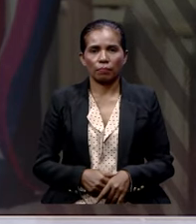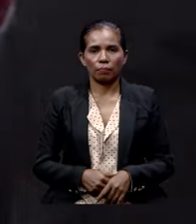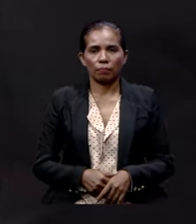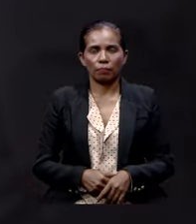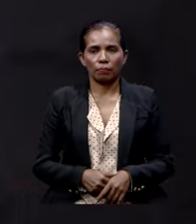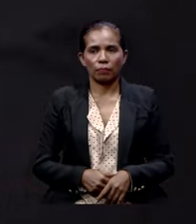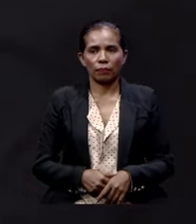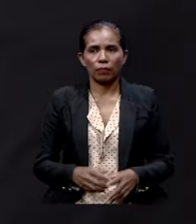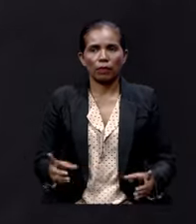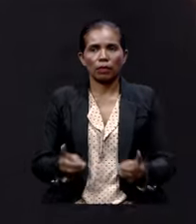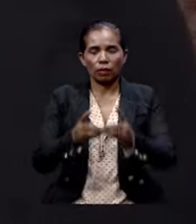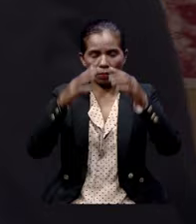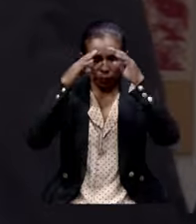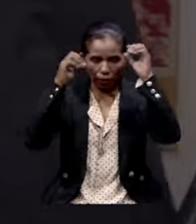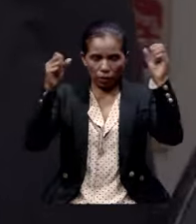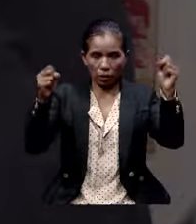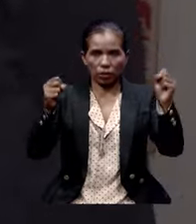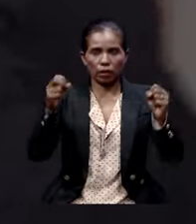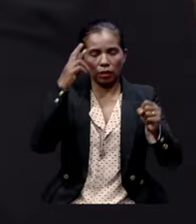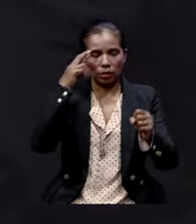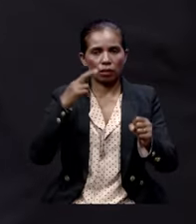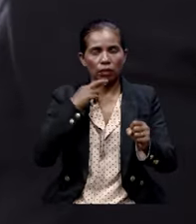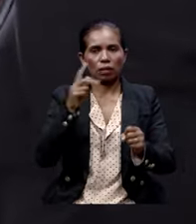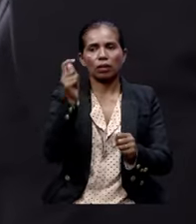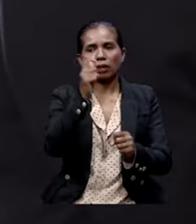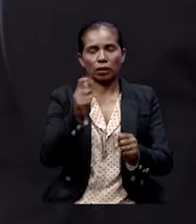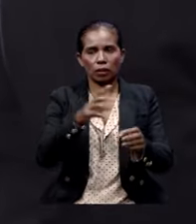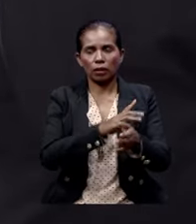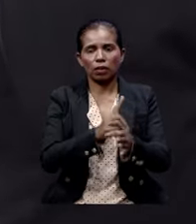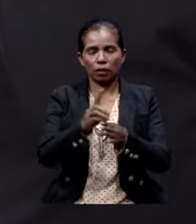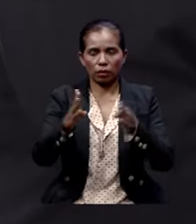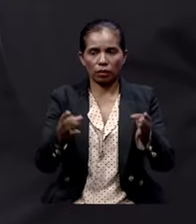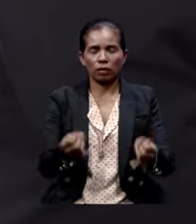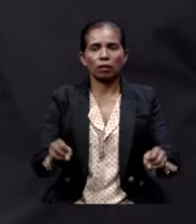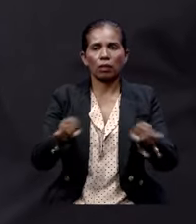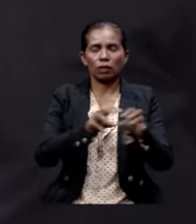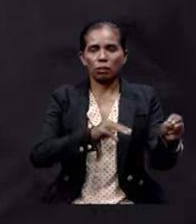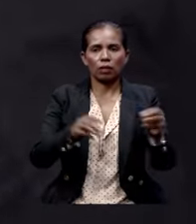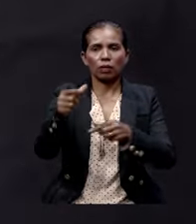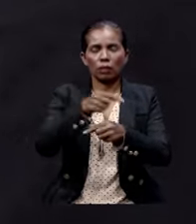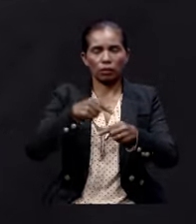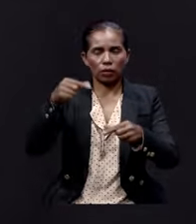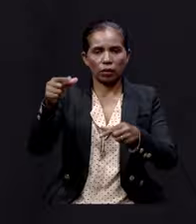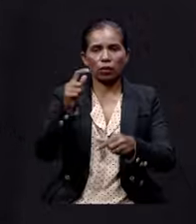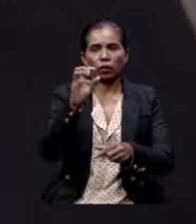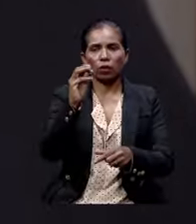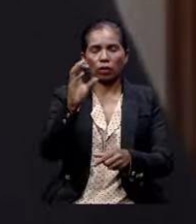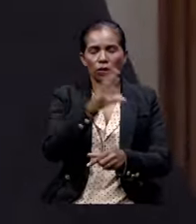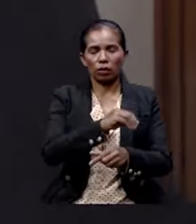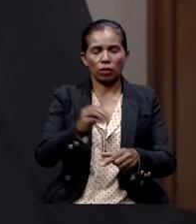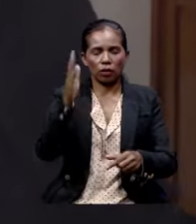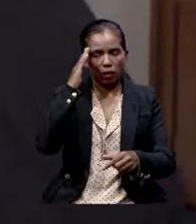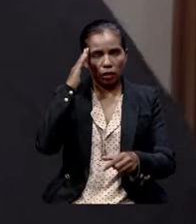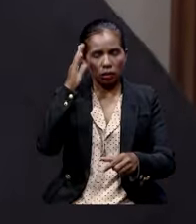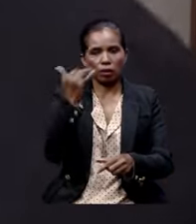A fui a surumalo o Prezidenti Repúblika ziramos orta terça ne, diretor Instituto da Mudança Global Tony Blair hateten, o conhecimento